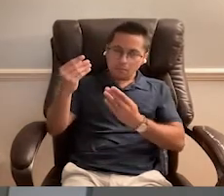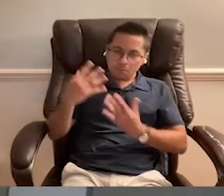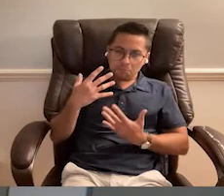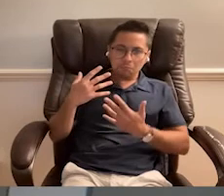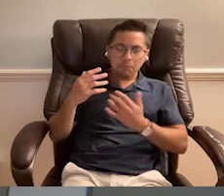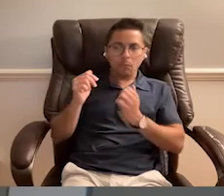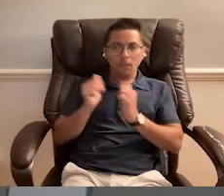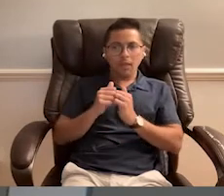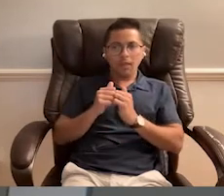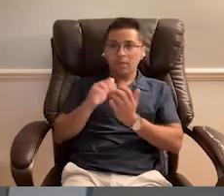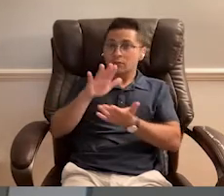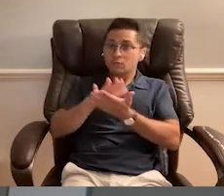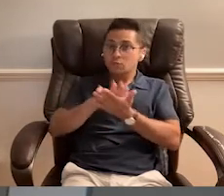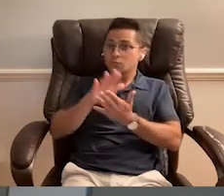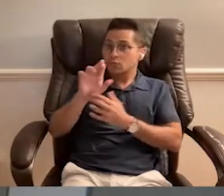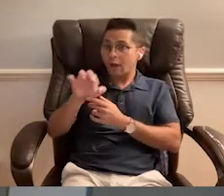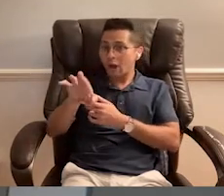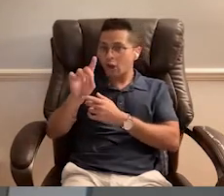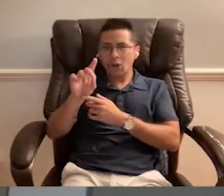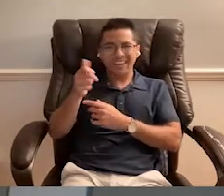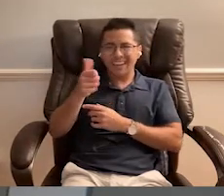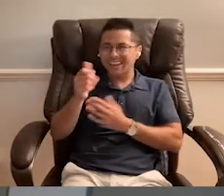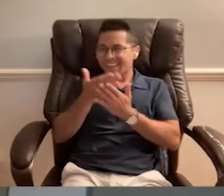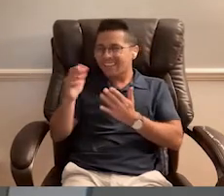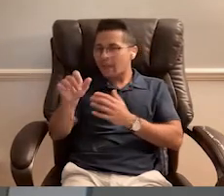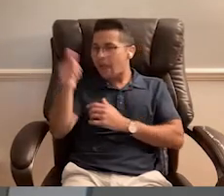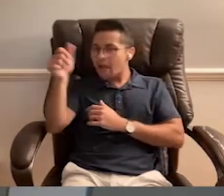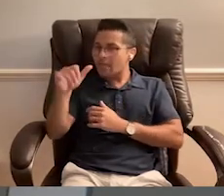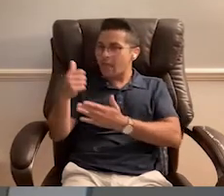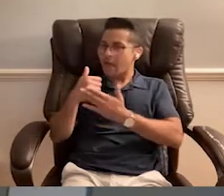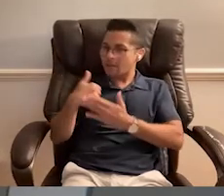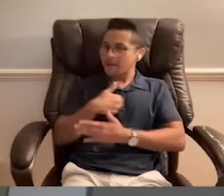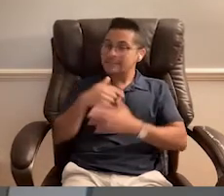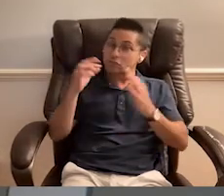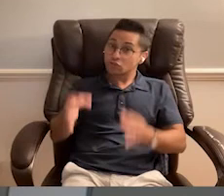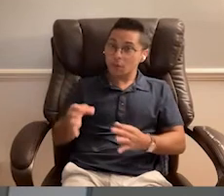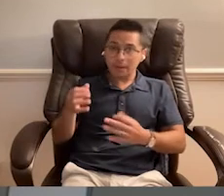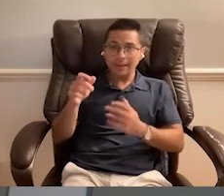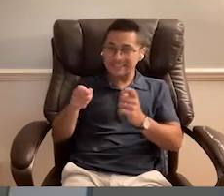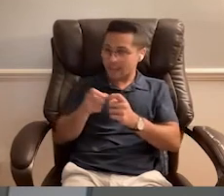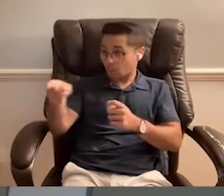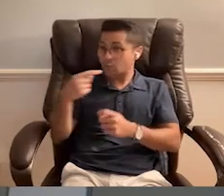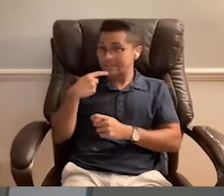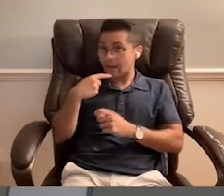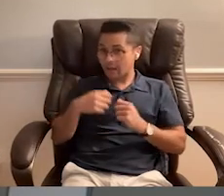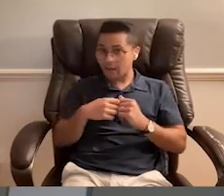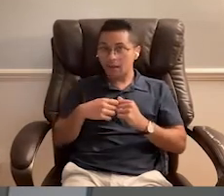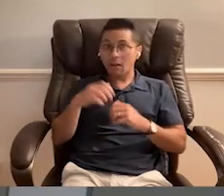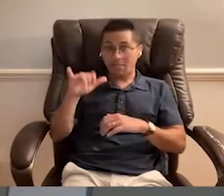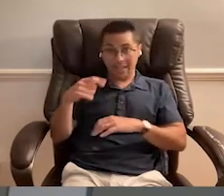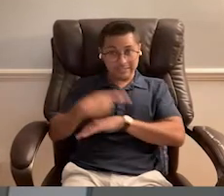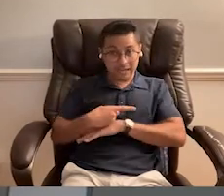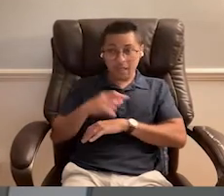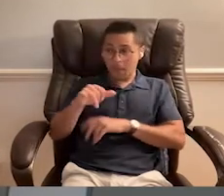71, can you please provide us with school records? Anything else that will help us